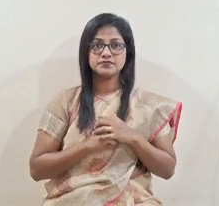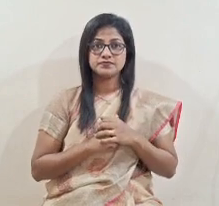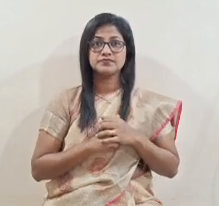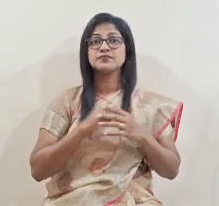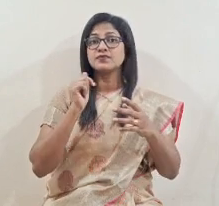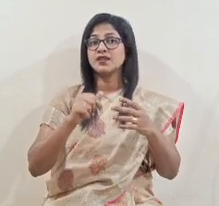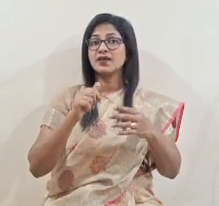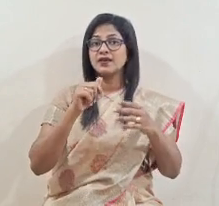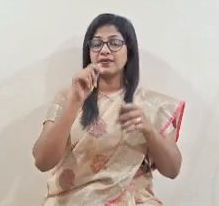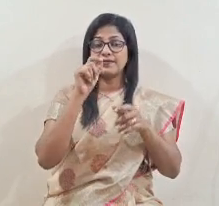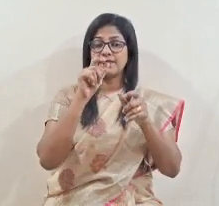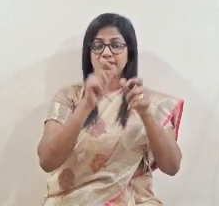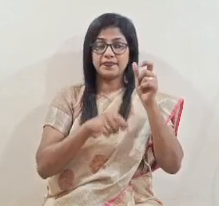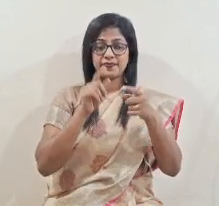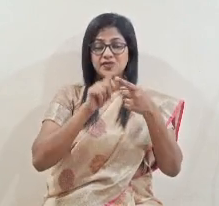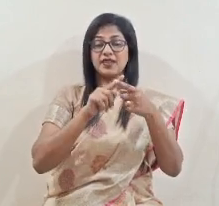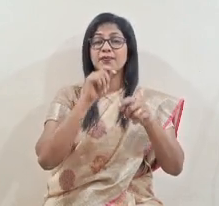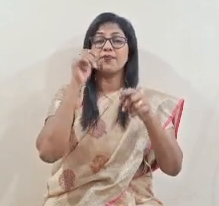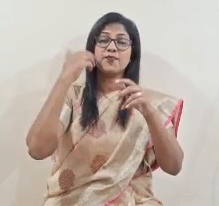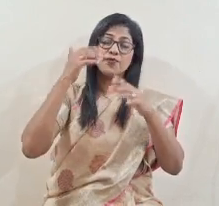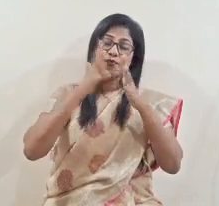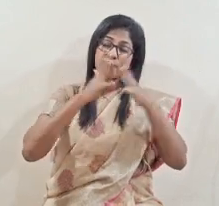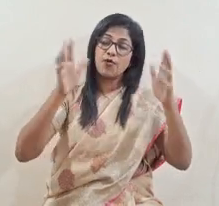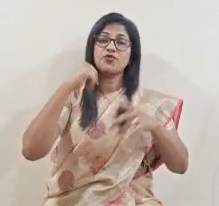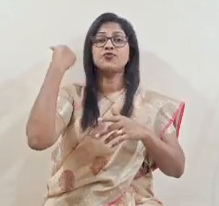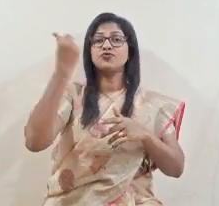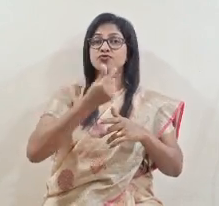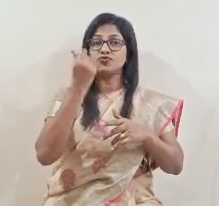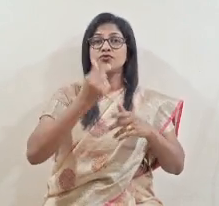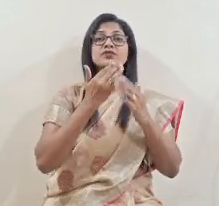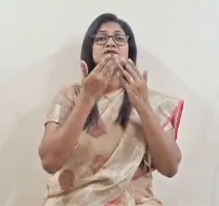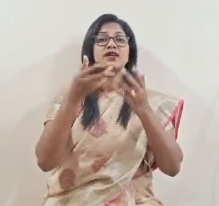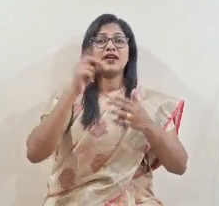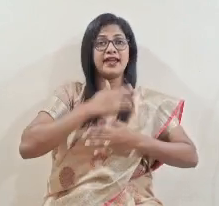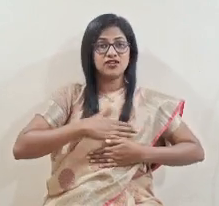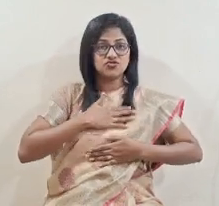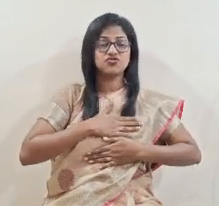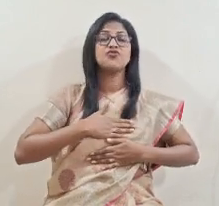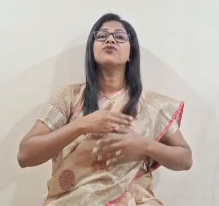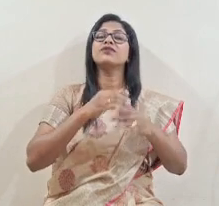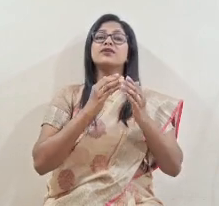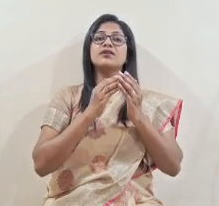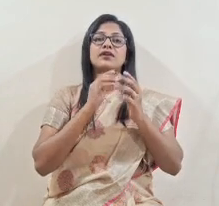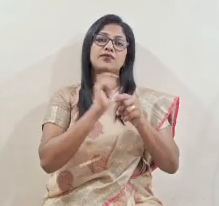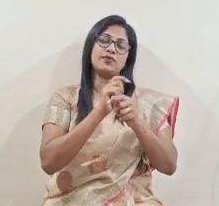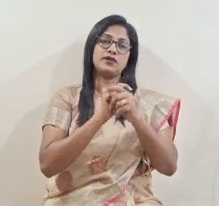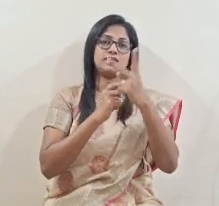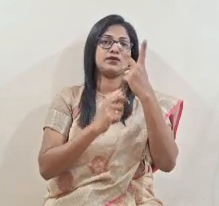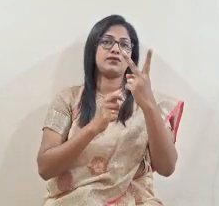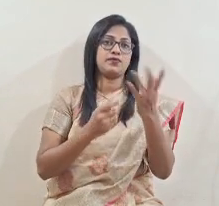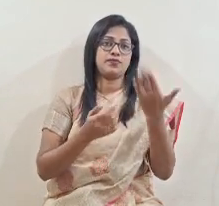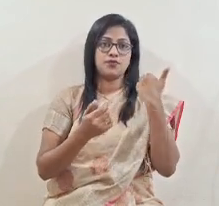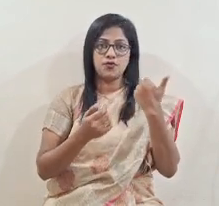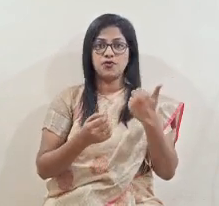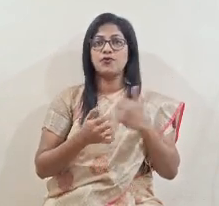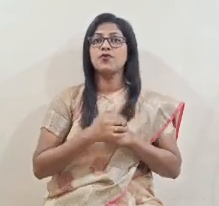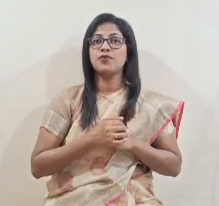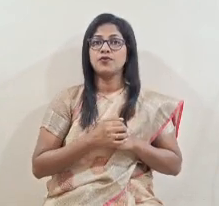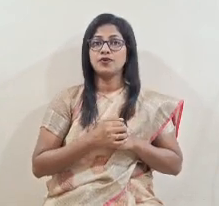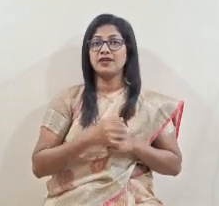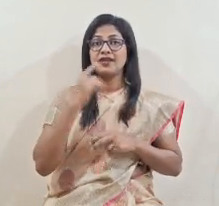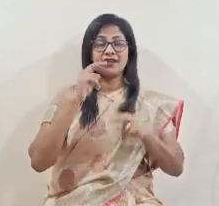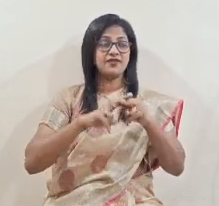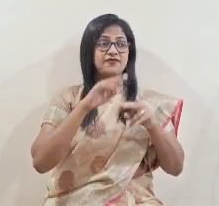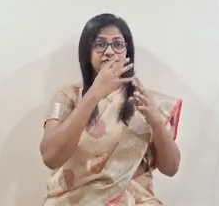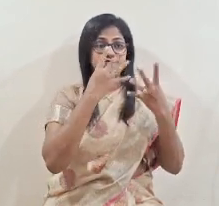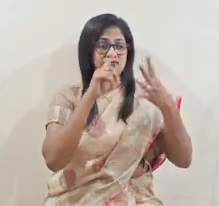mainly the ferry is used for work and recreation purposes. Coming to the data obtained by the obtained from the operator, if you look at